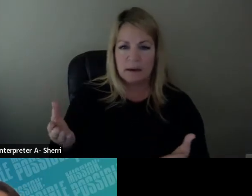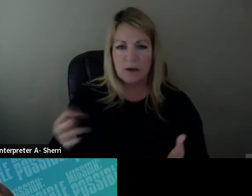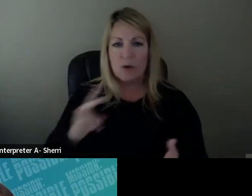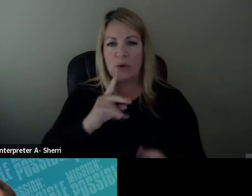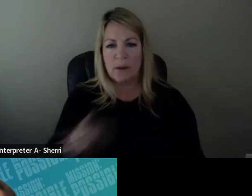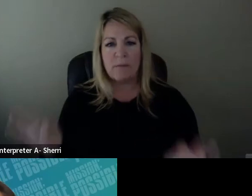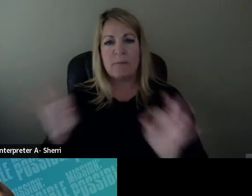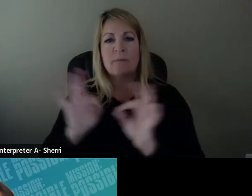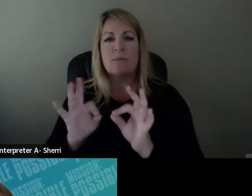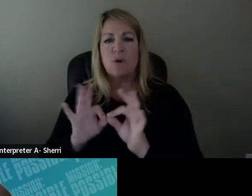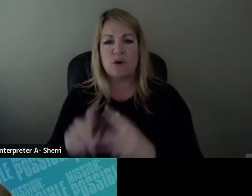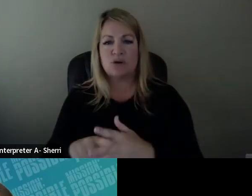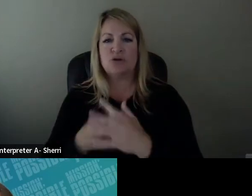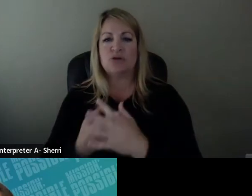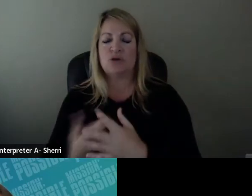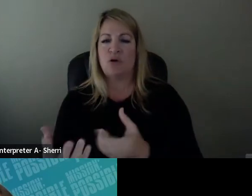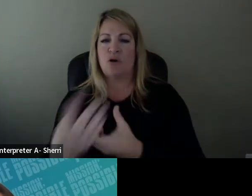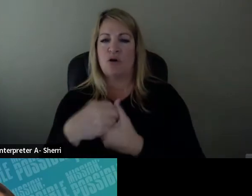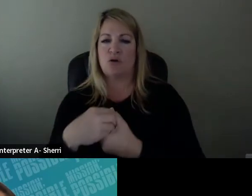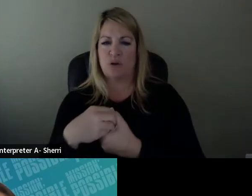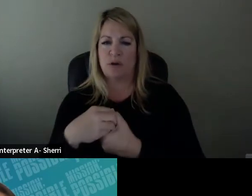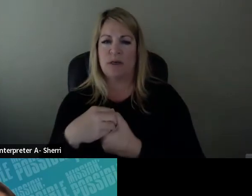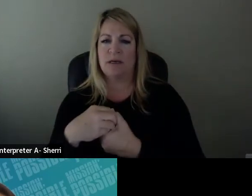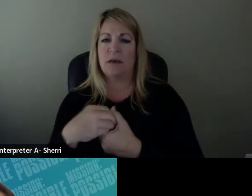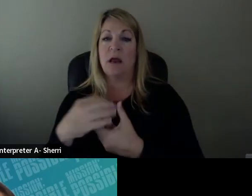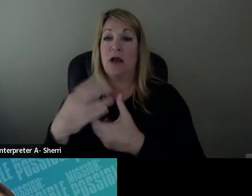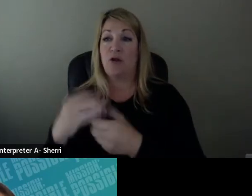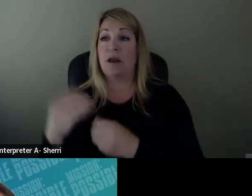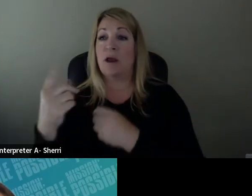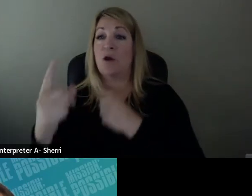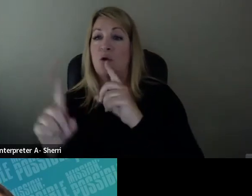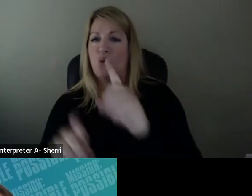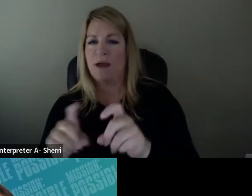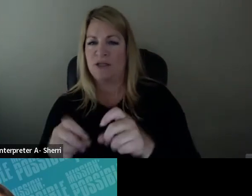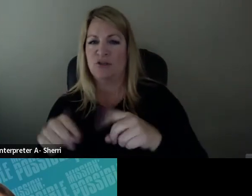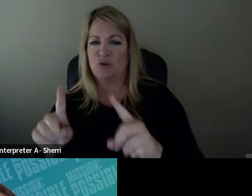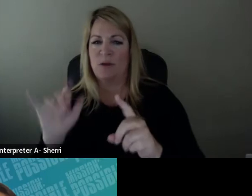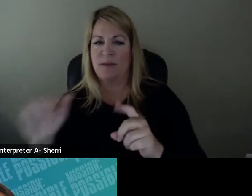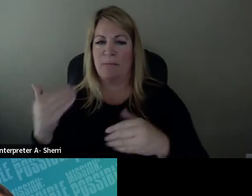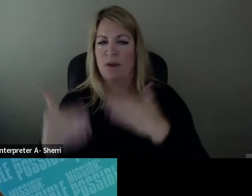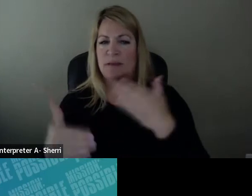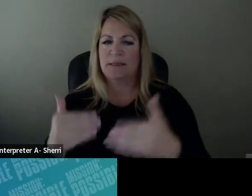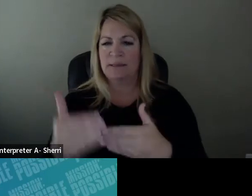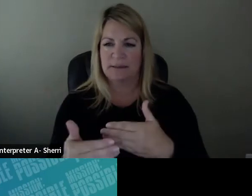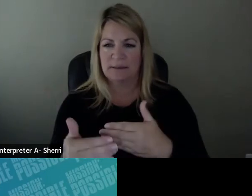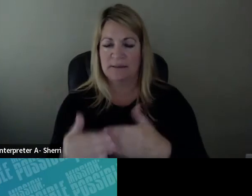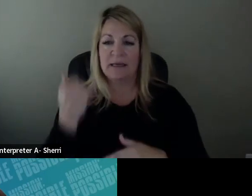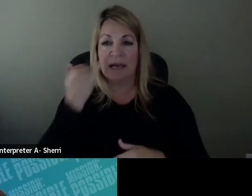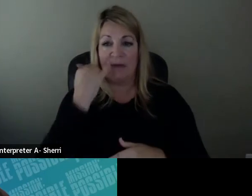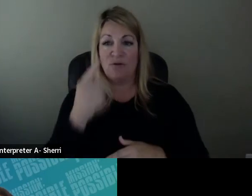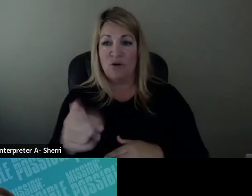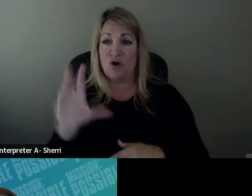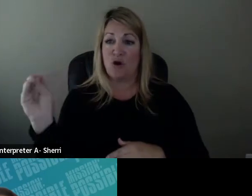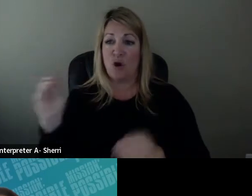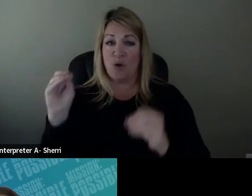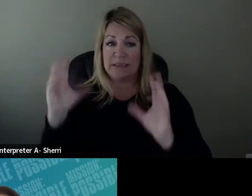important to start including inclusion questions during the interview process. And if you are a co-teacher